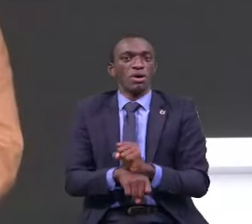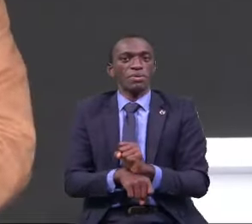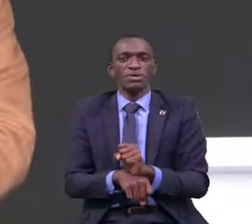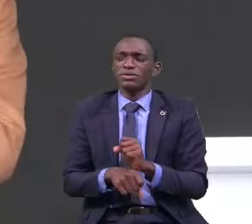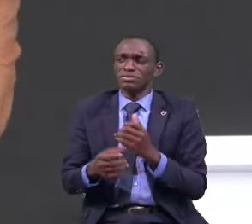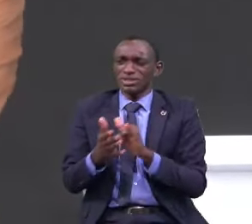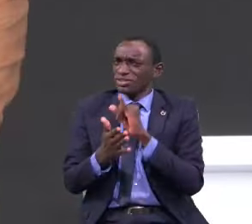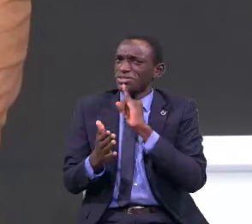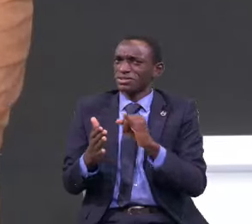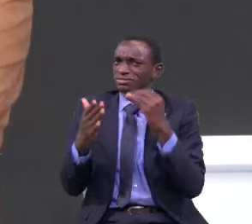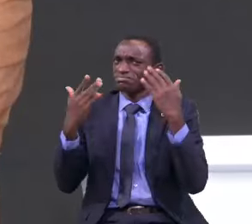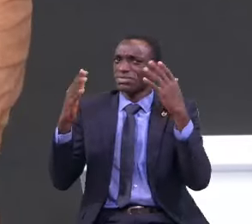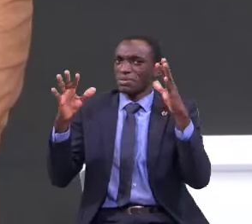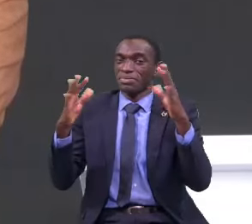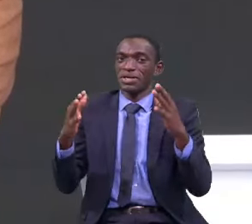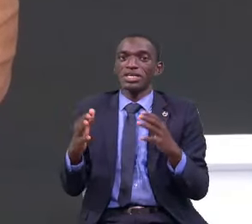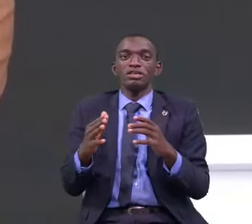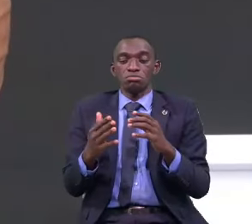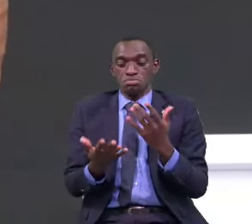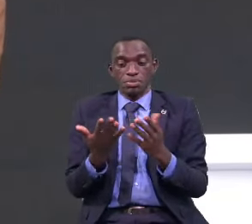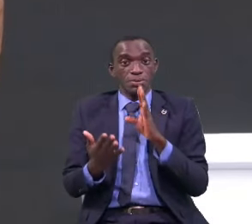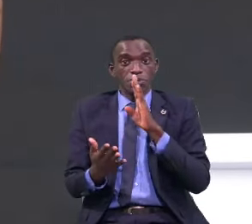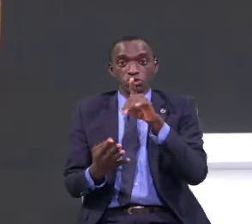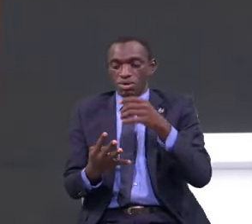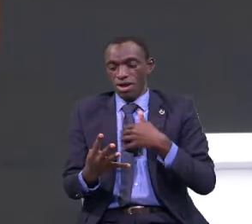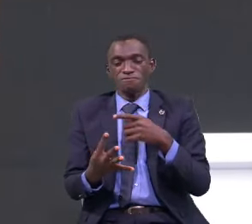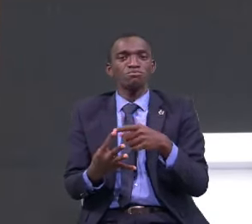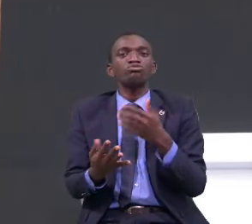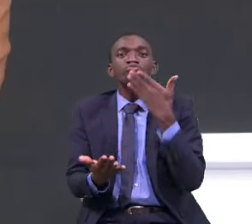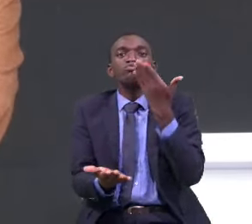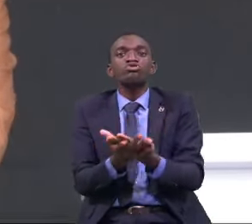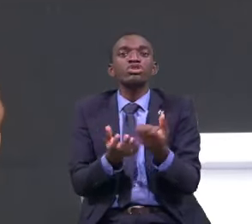Clapping may come as having a good car to ride.